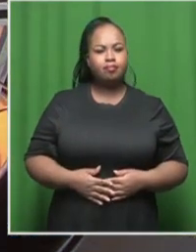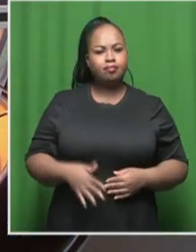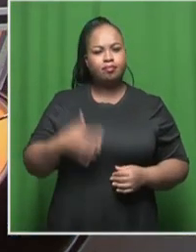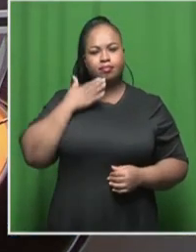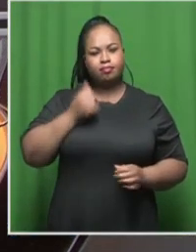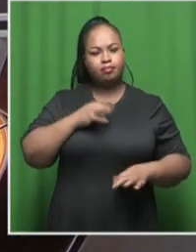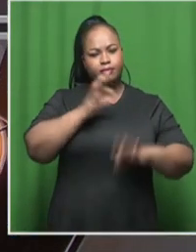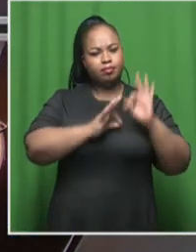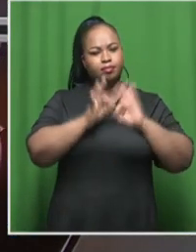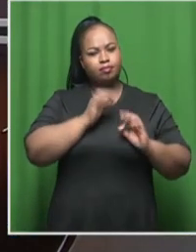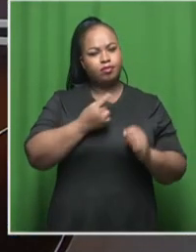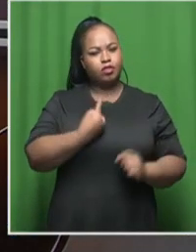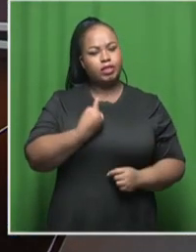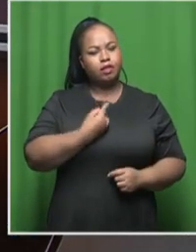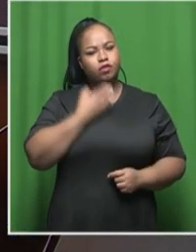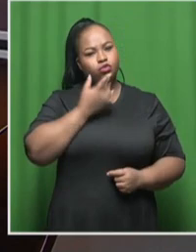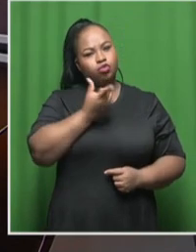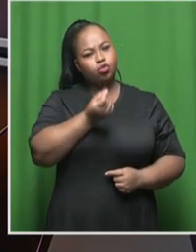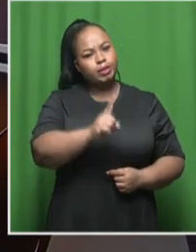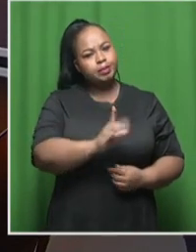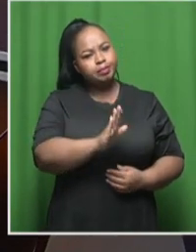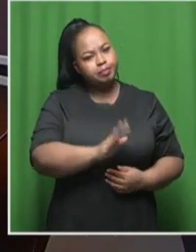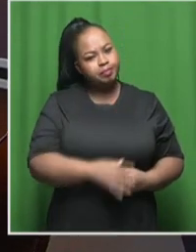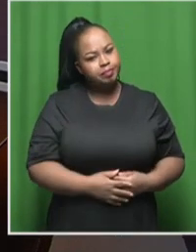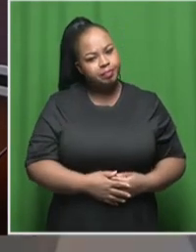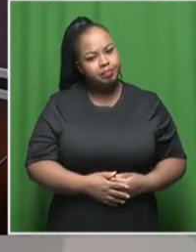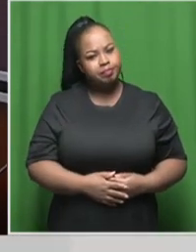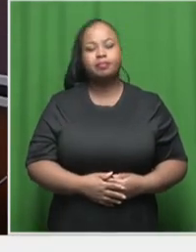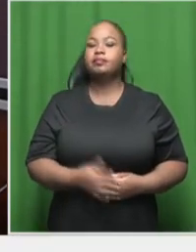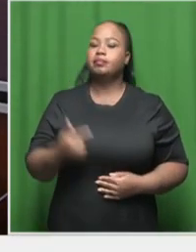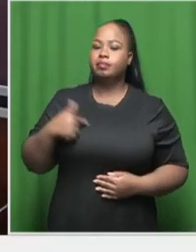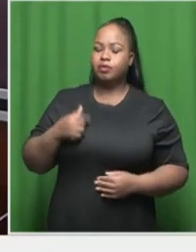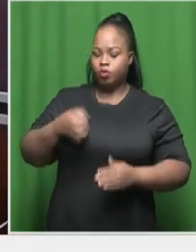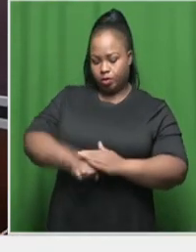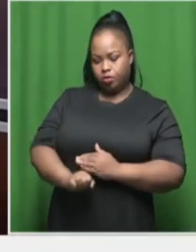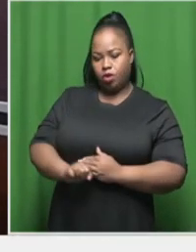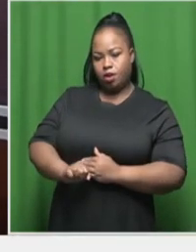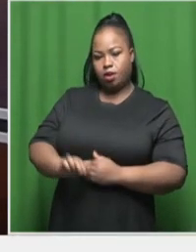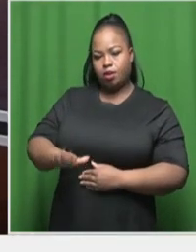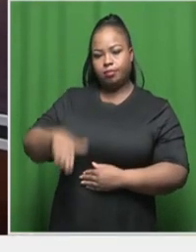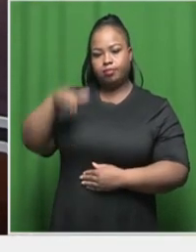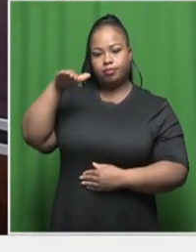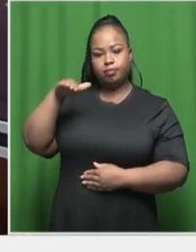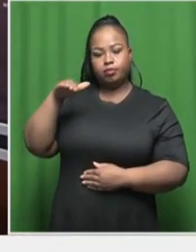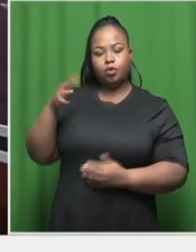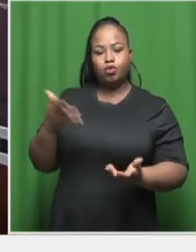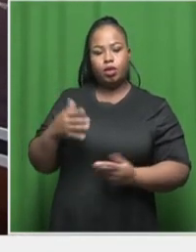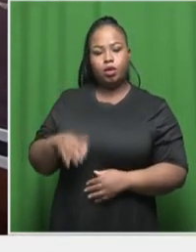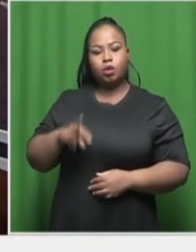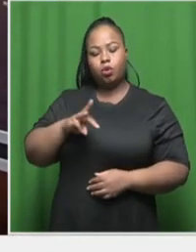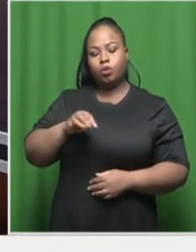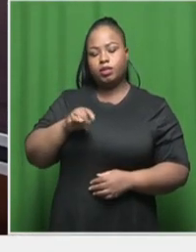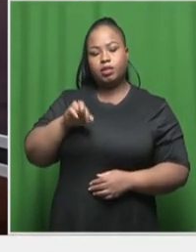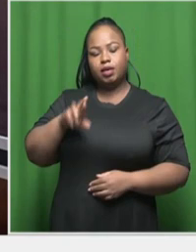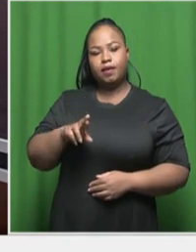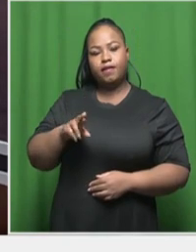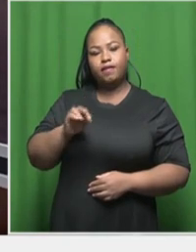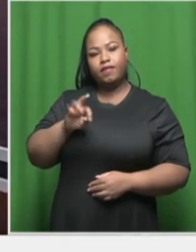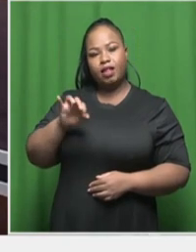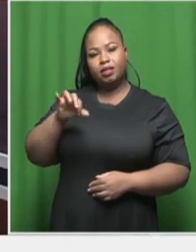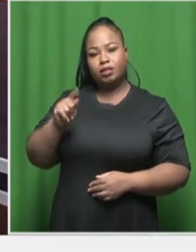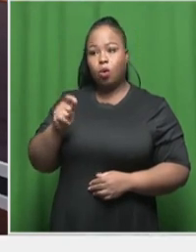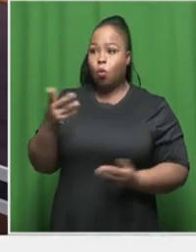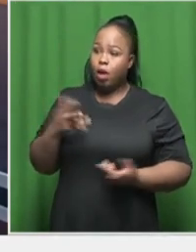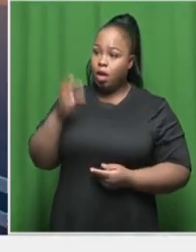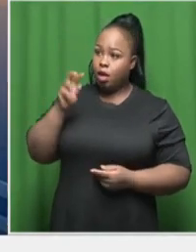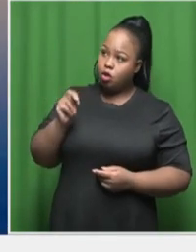about yourself and what you do. So I was born and groomed Winterveld. It is in the northern side of